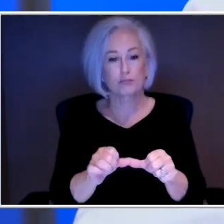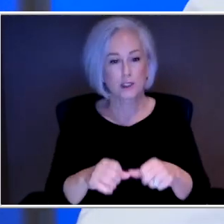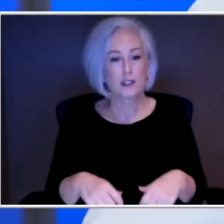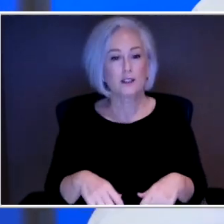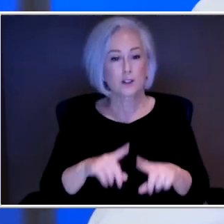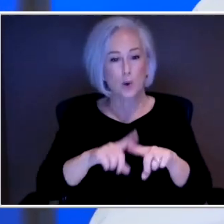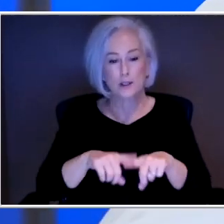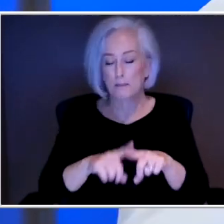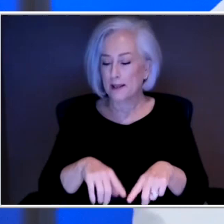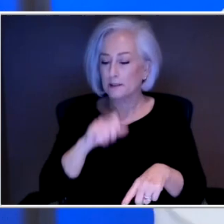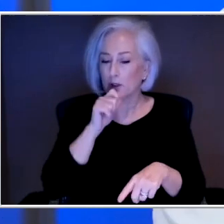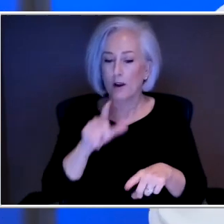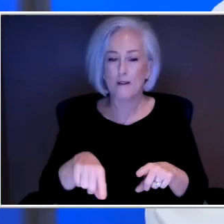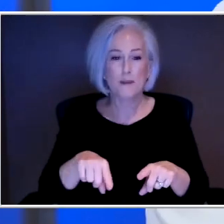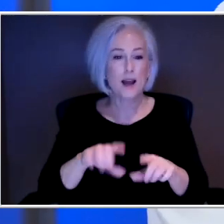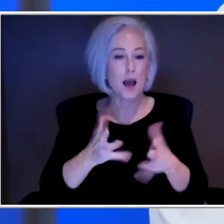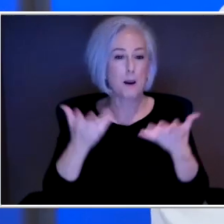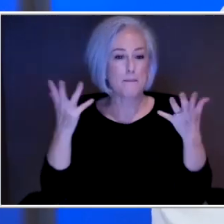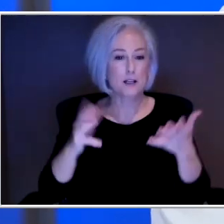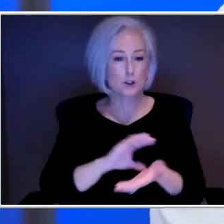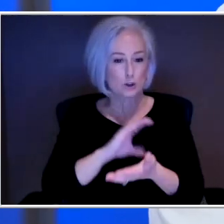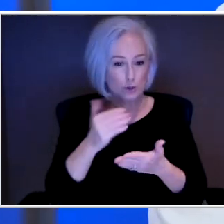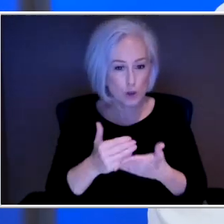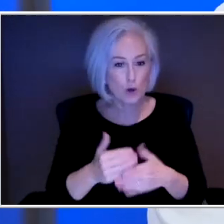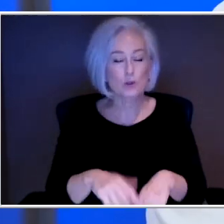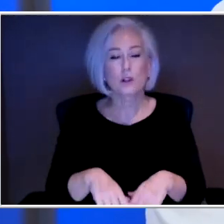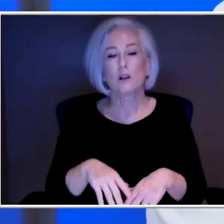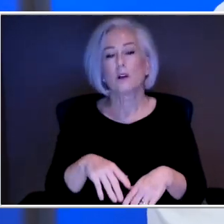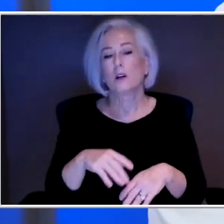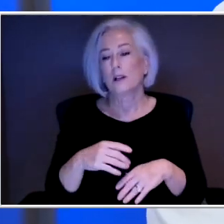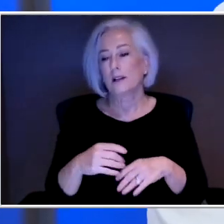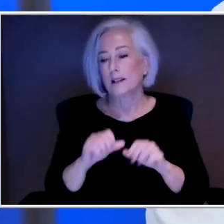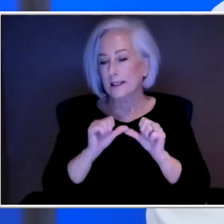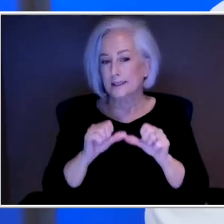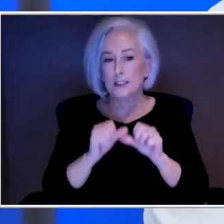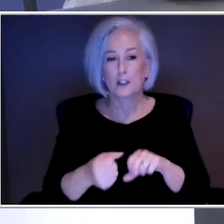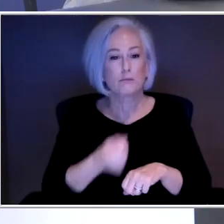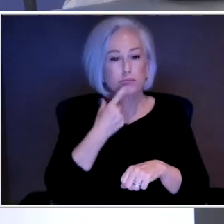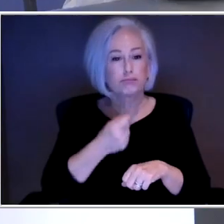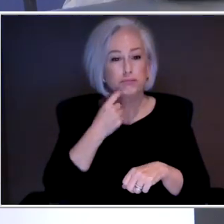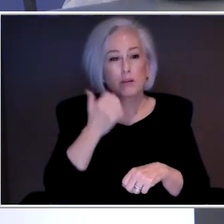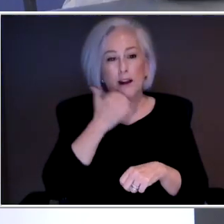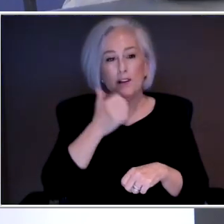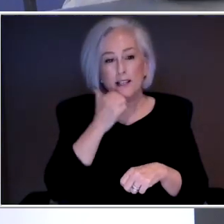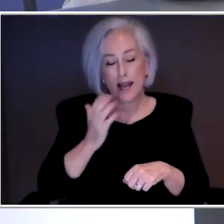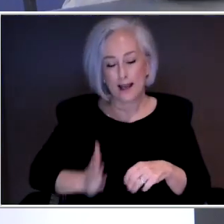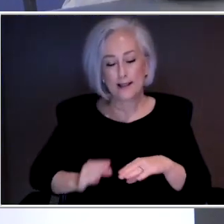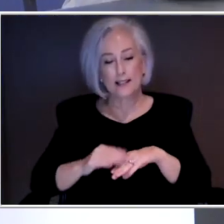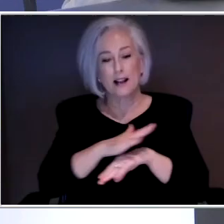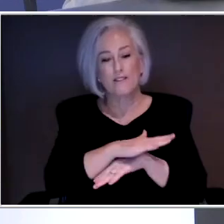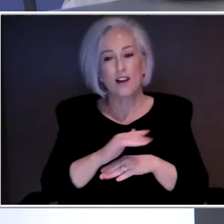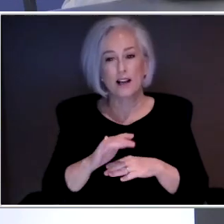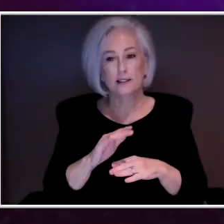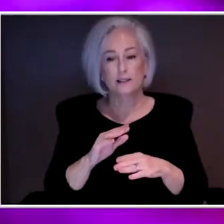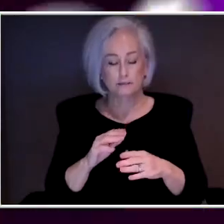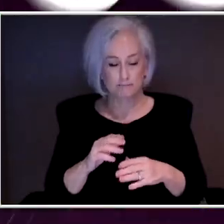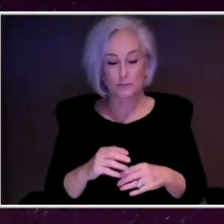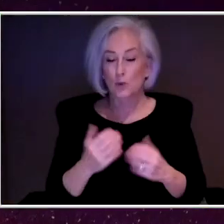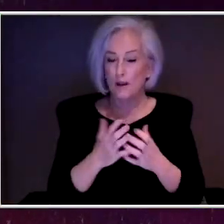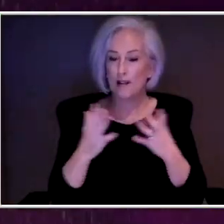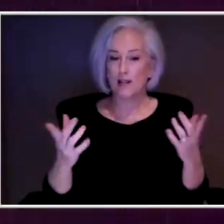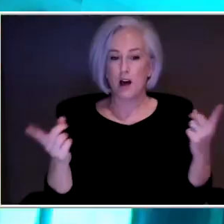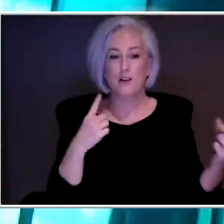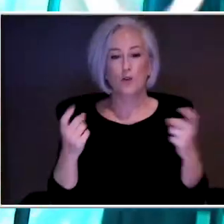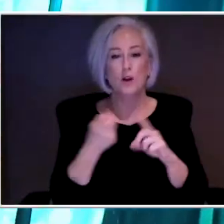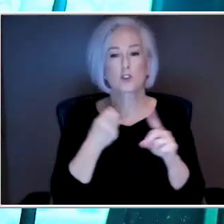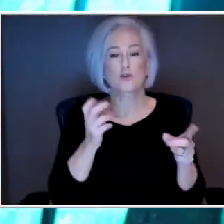have continual exposure to the medications over the course of a year and have all the side effects that go with it. We're getting plenty of questions from our viewers, so I want to get straight to